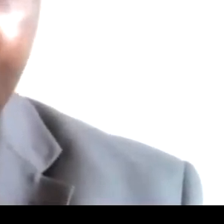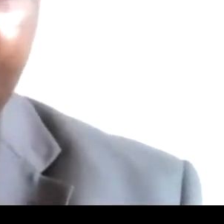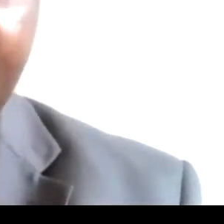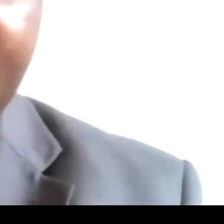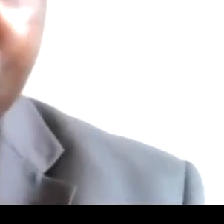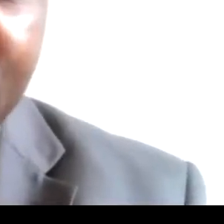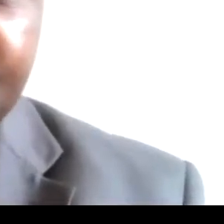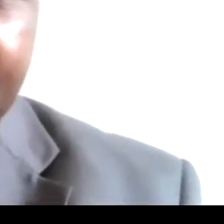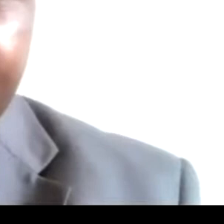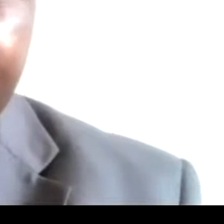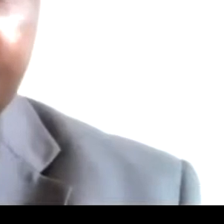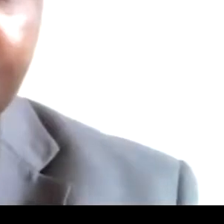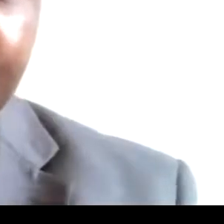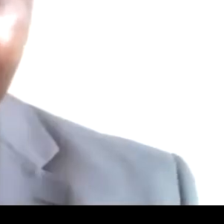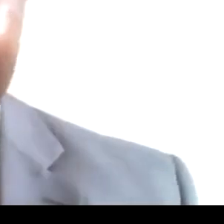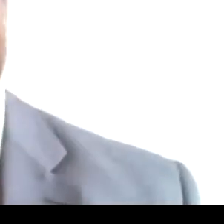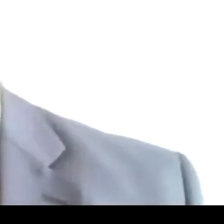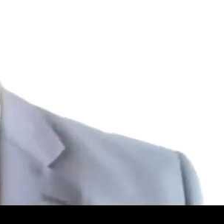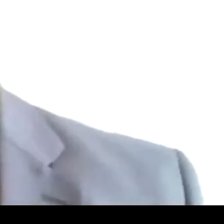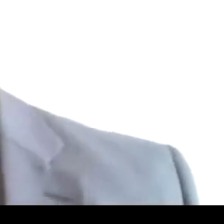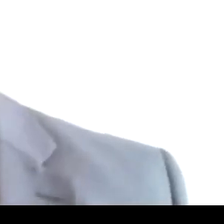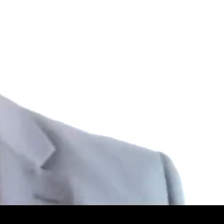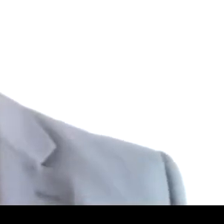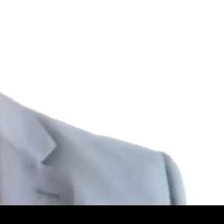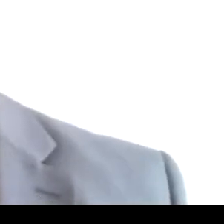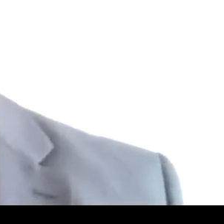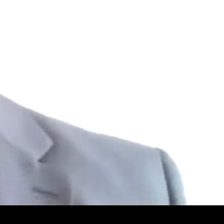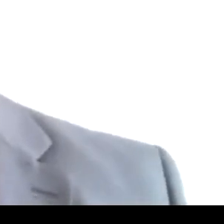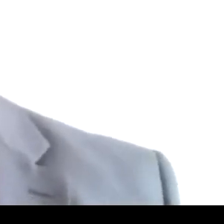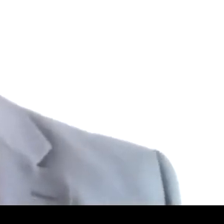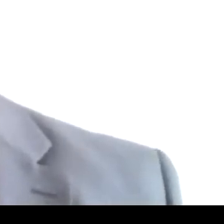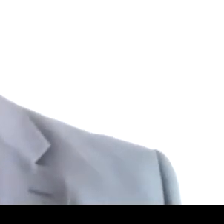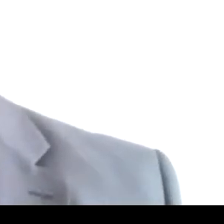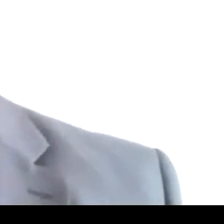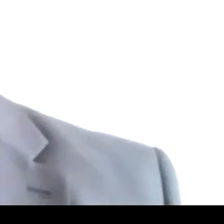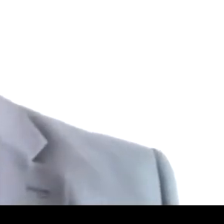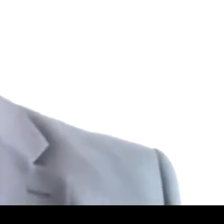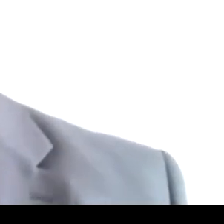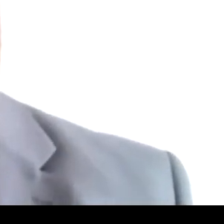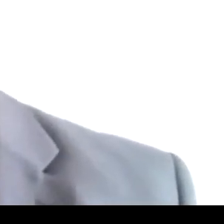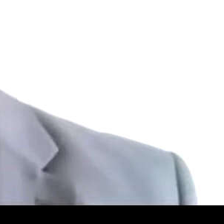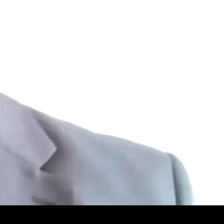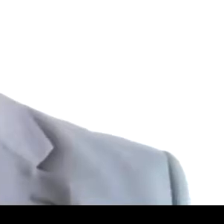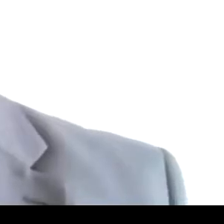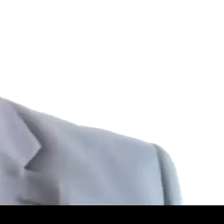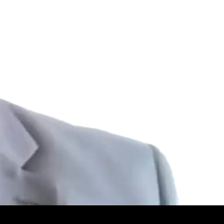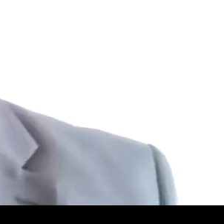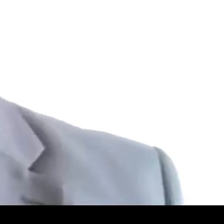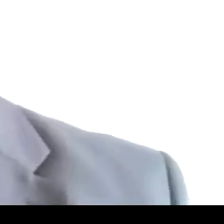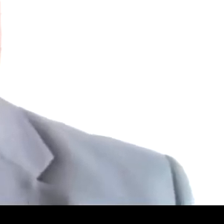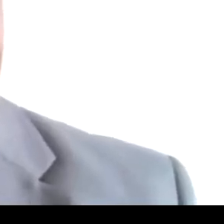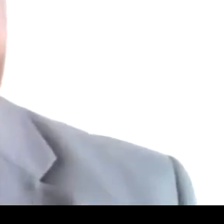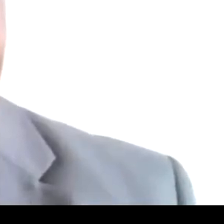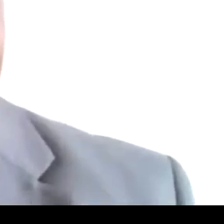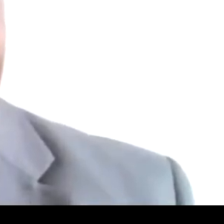on how they can be developed. So if they can participate in this, once the application, if they apply, in fact,